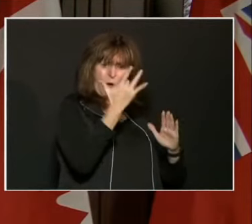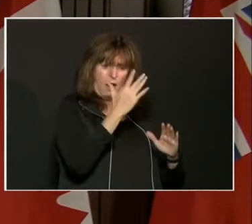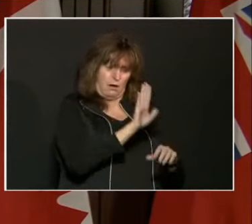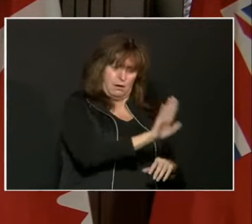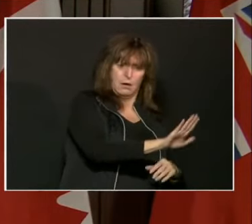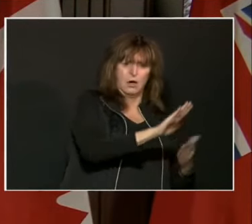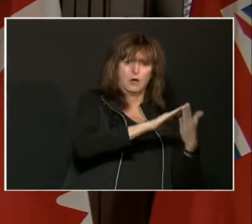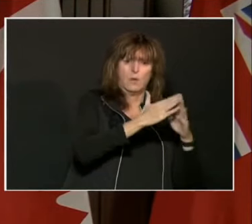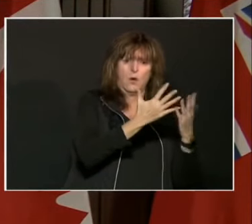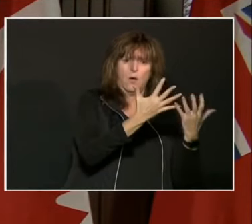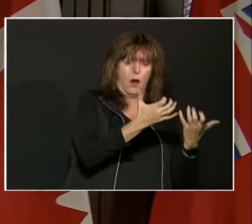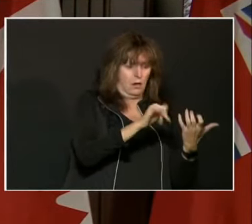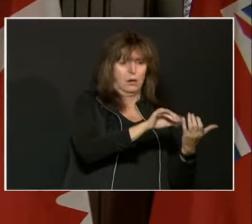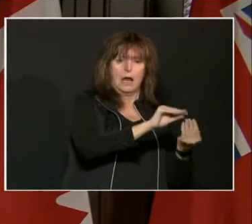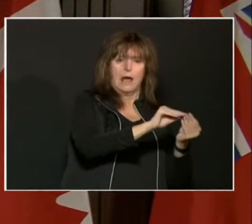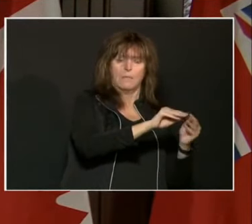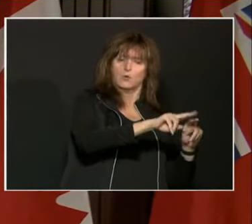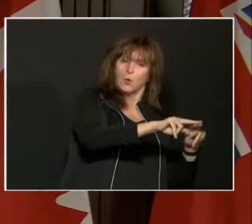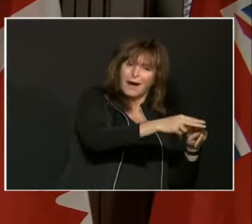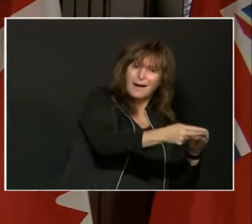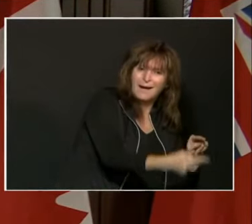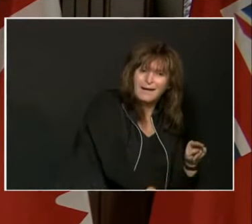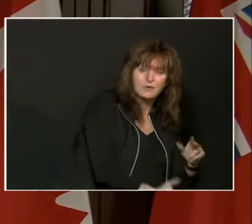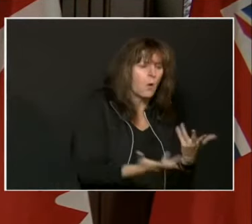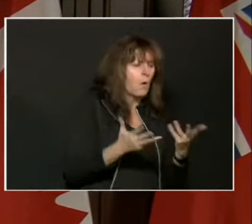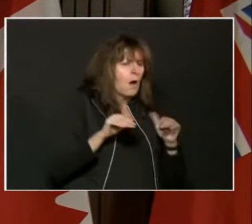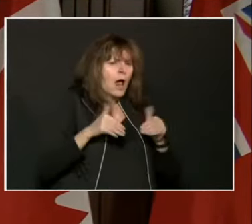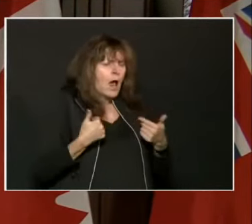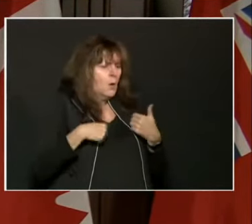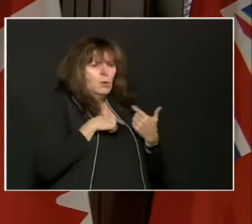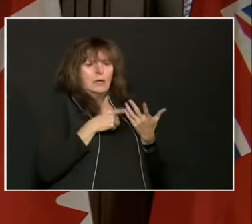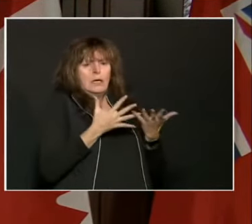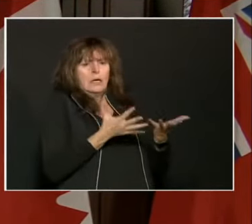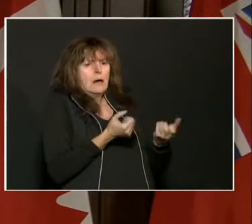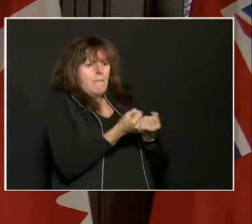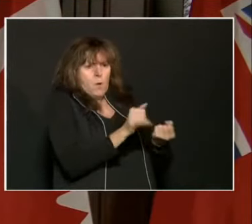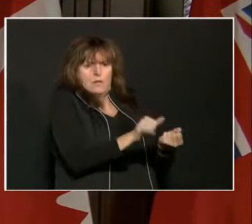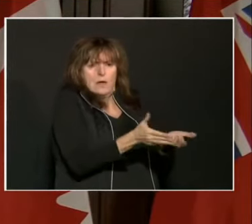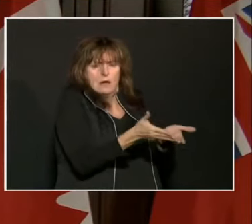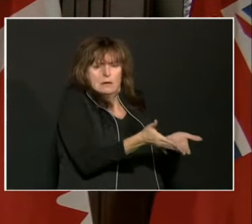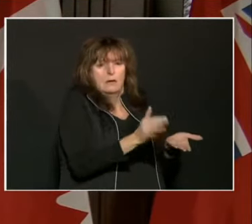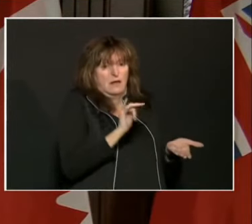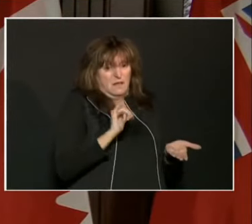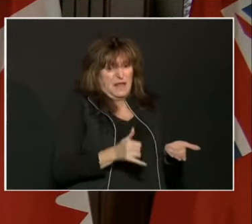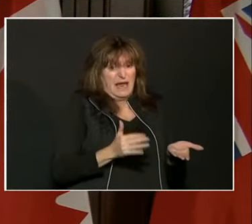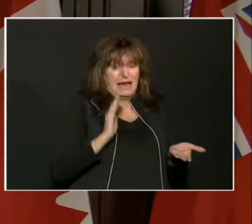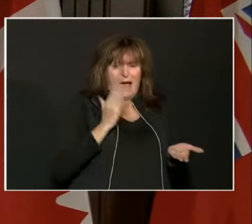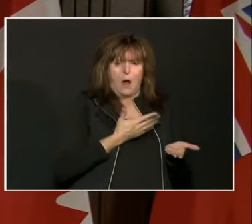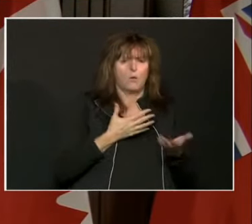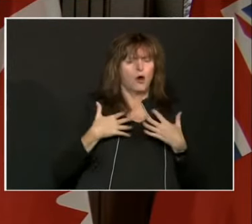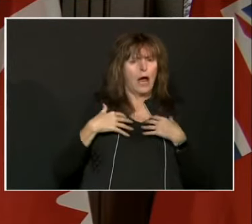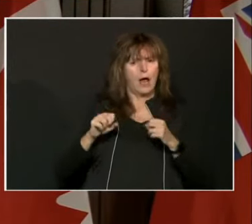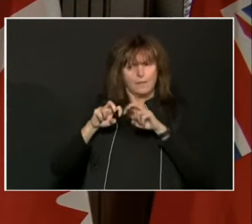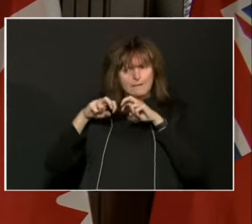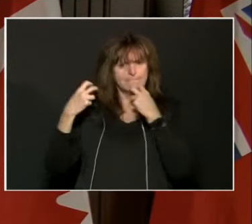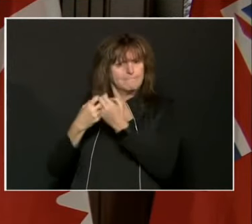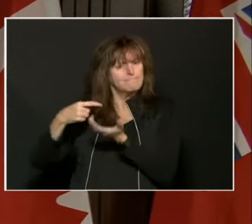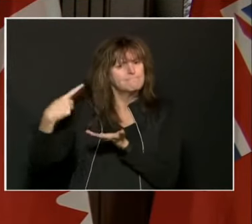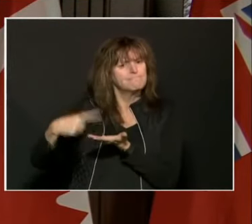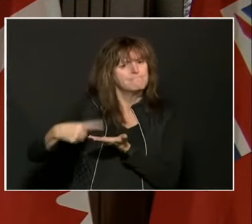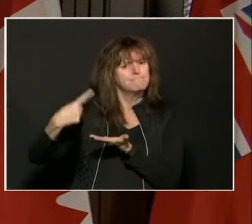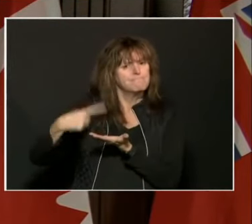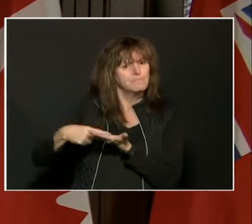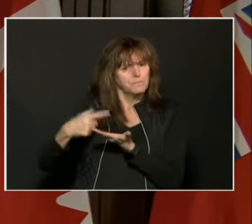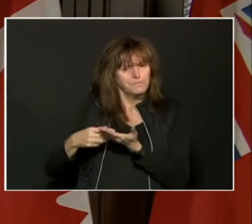we facilitate that? So we're having work reports from the science table. We received some reports. We're getting more reports from our groups working